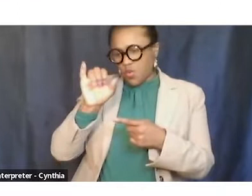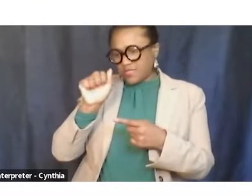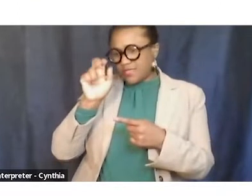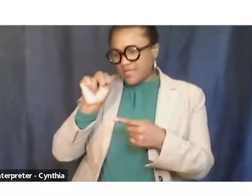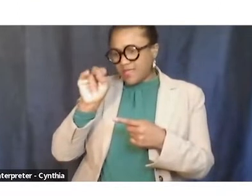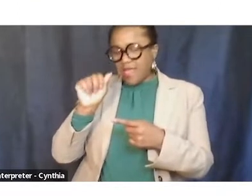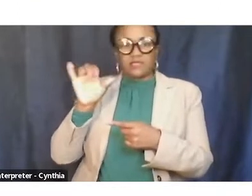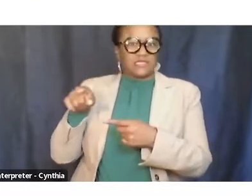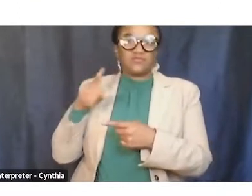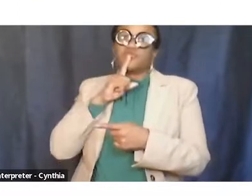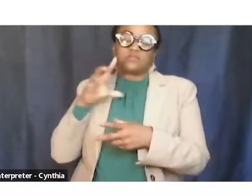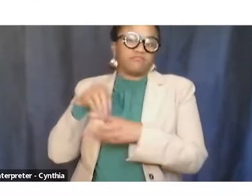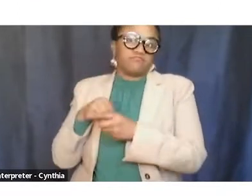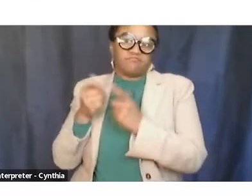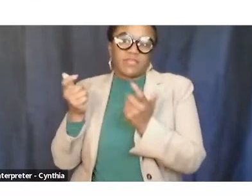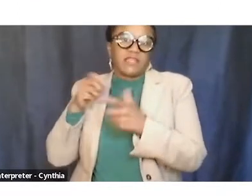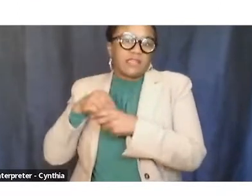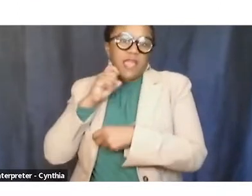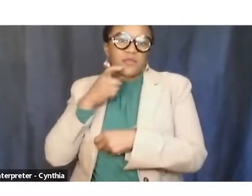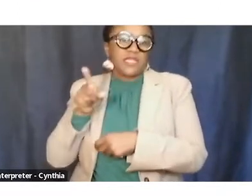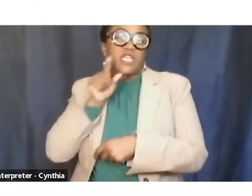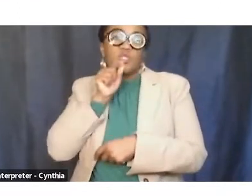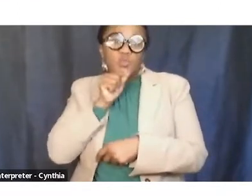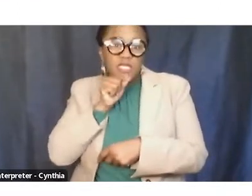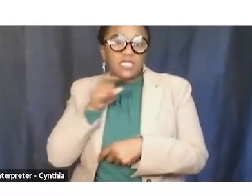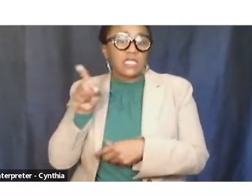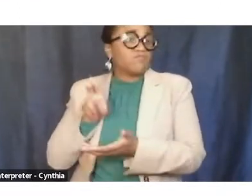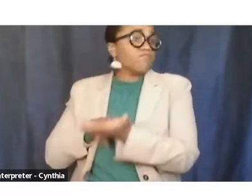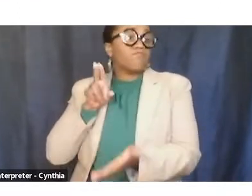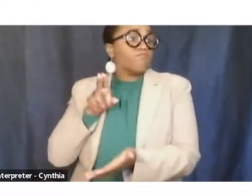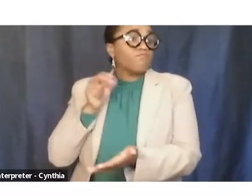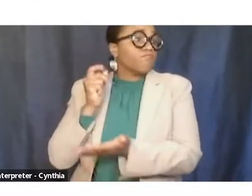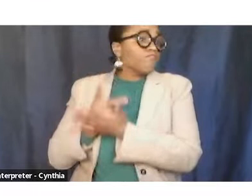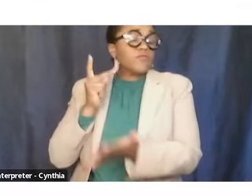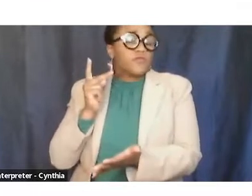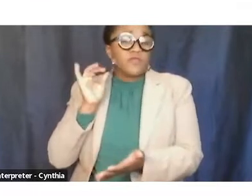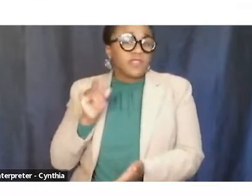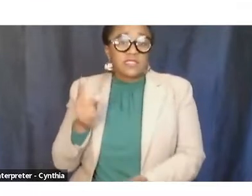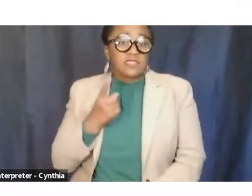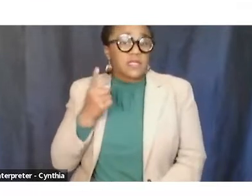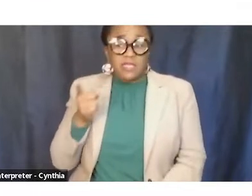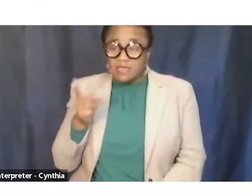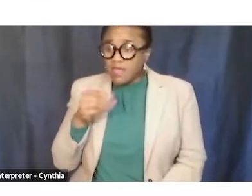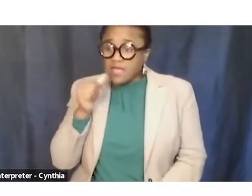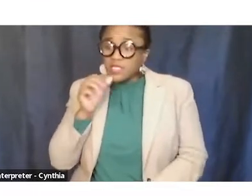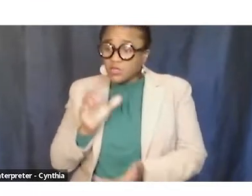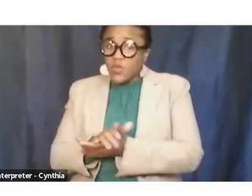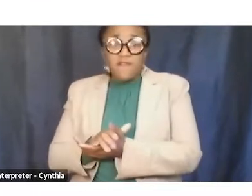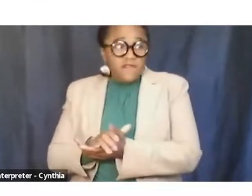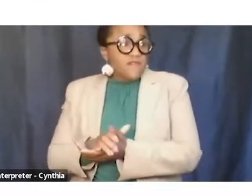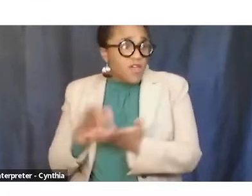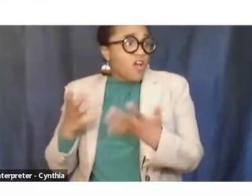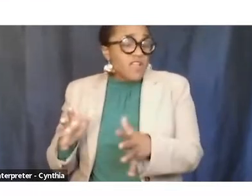parts of Apple, tweeted and co-signed that this is something that he and his wife experienced as